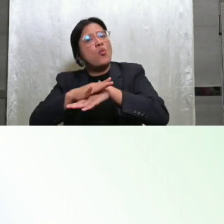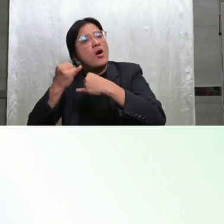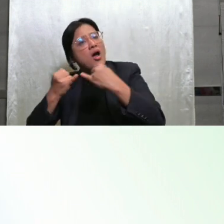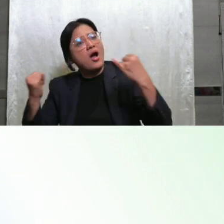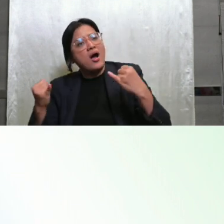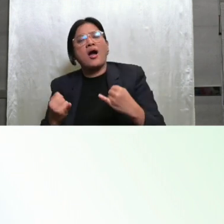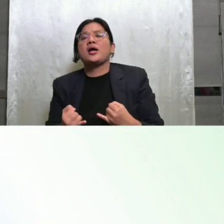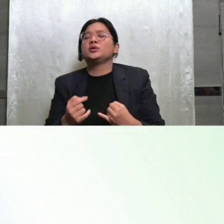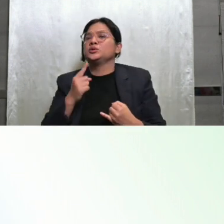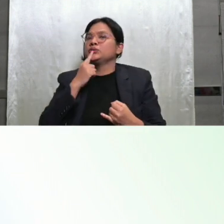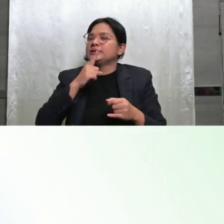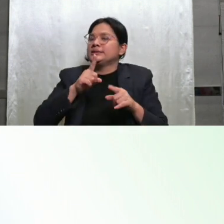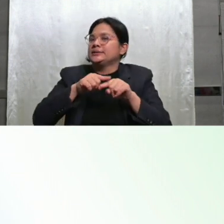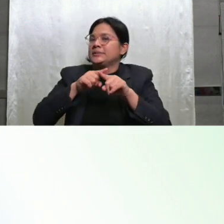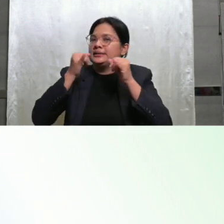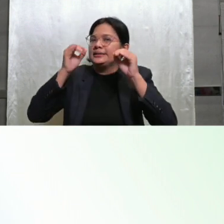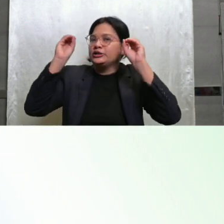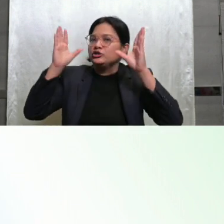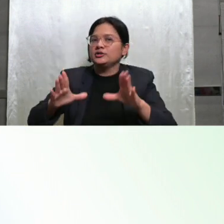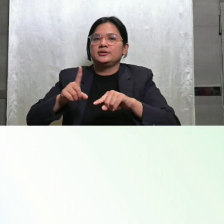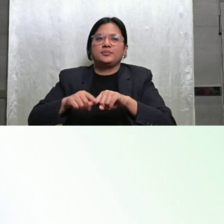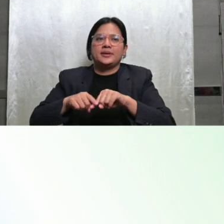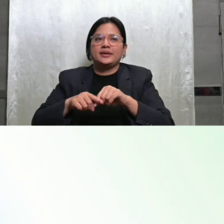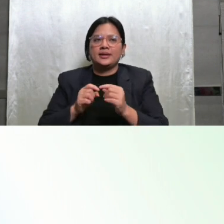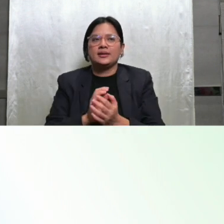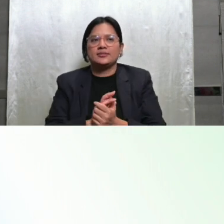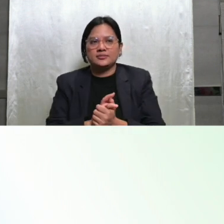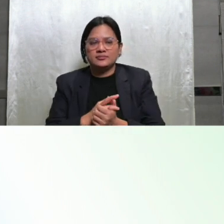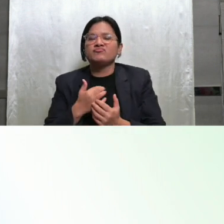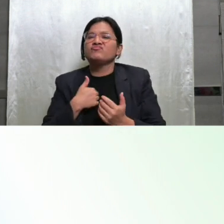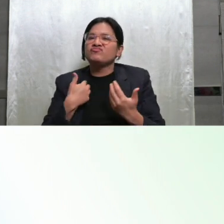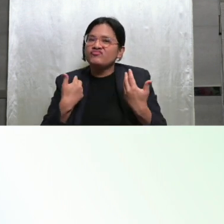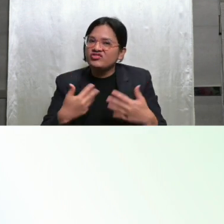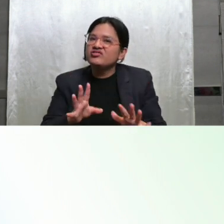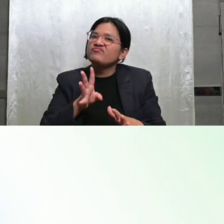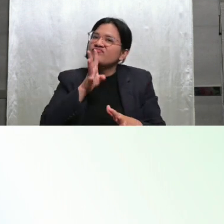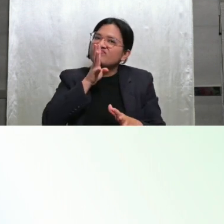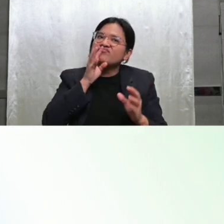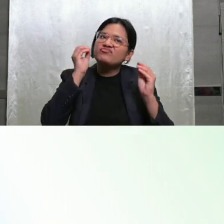in discussion and I've been asked that how you bring in inclusivity to your